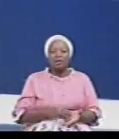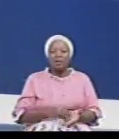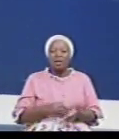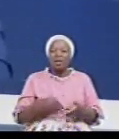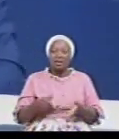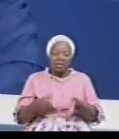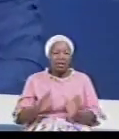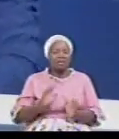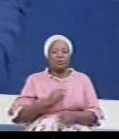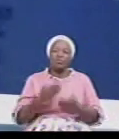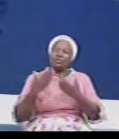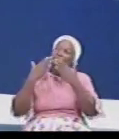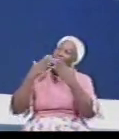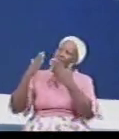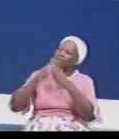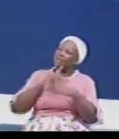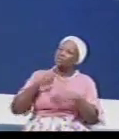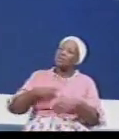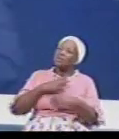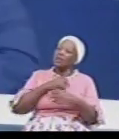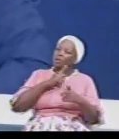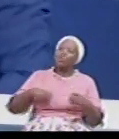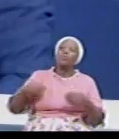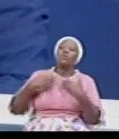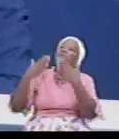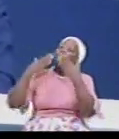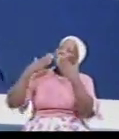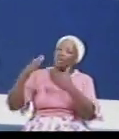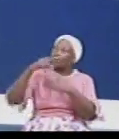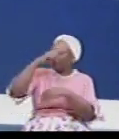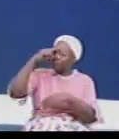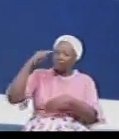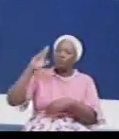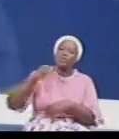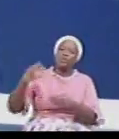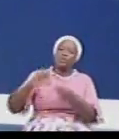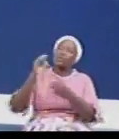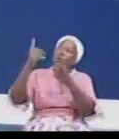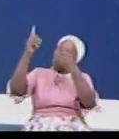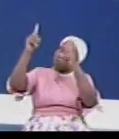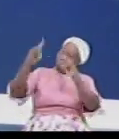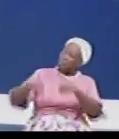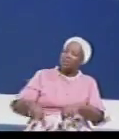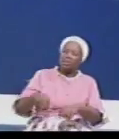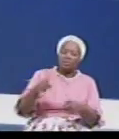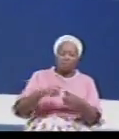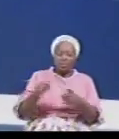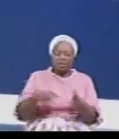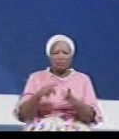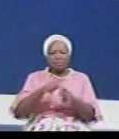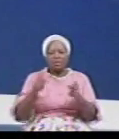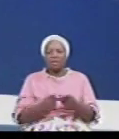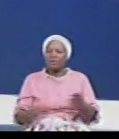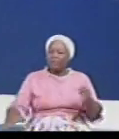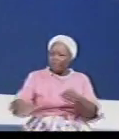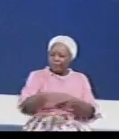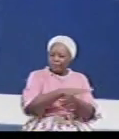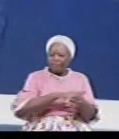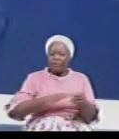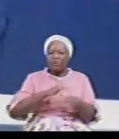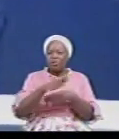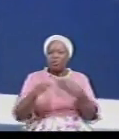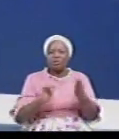pray. As the Spirit of the living God, saturate this place. Saturate this